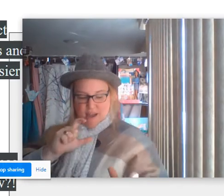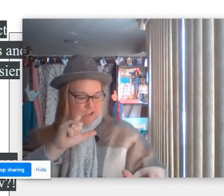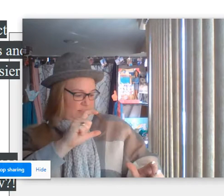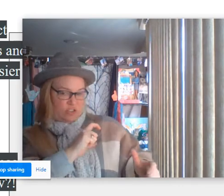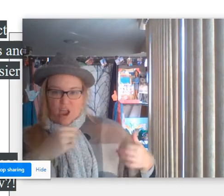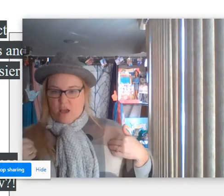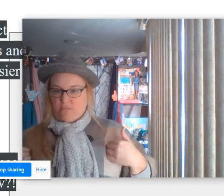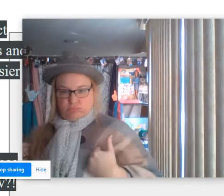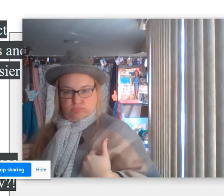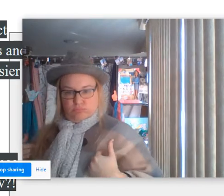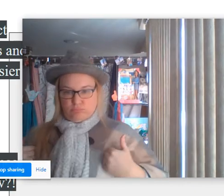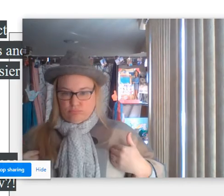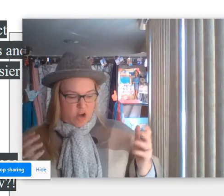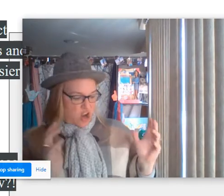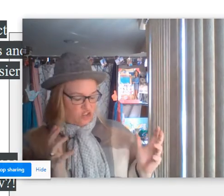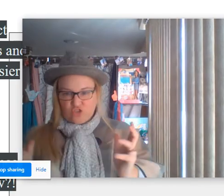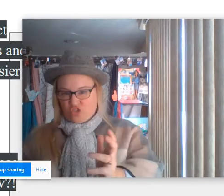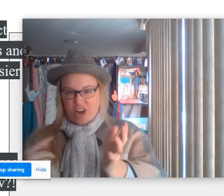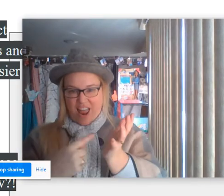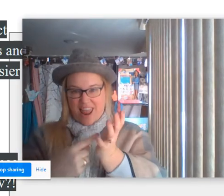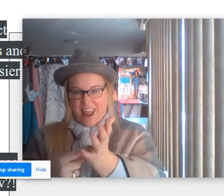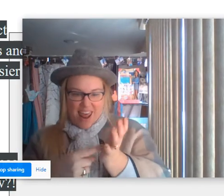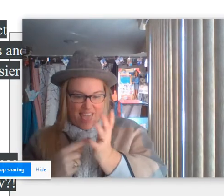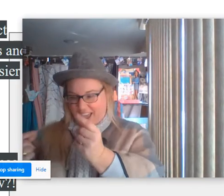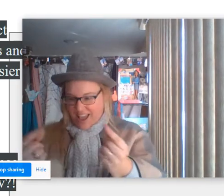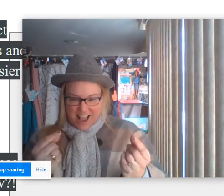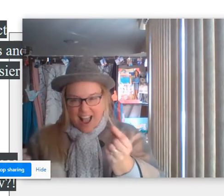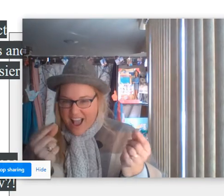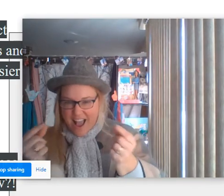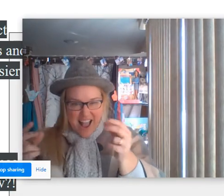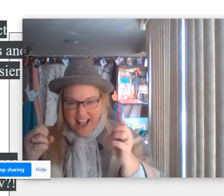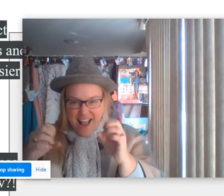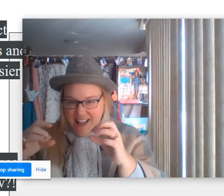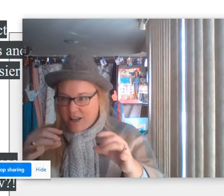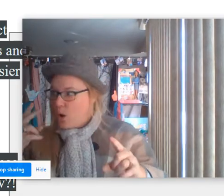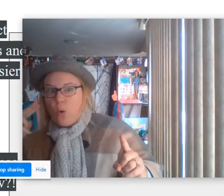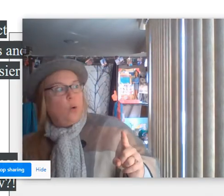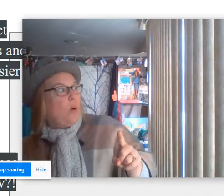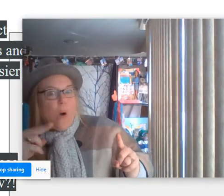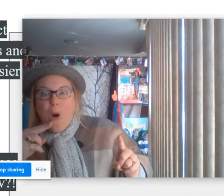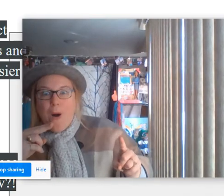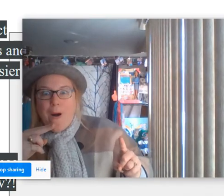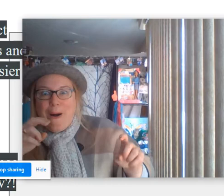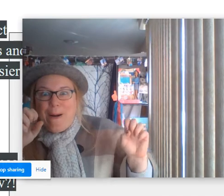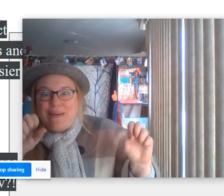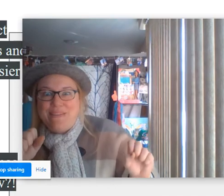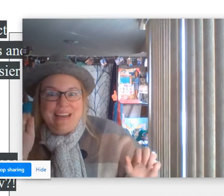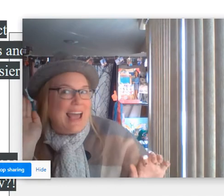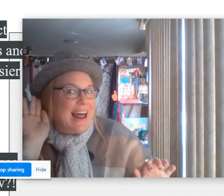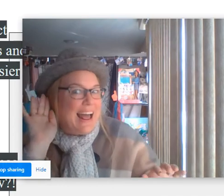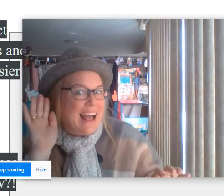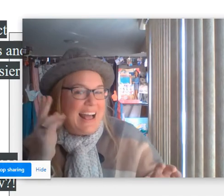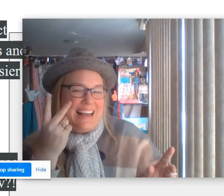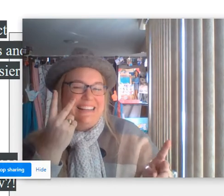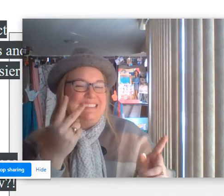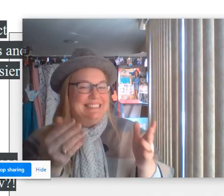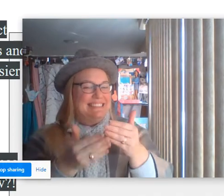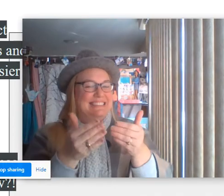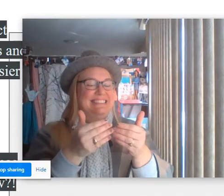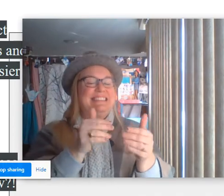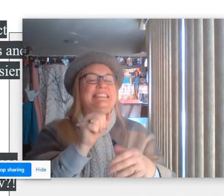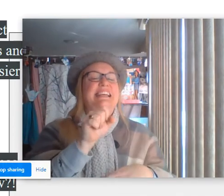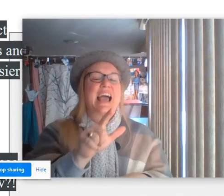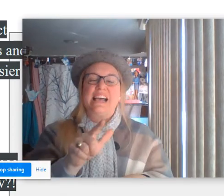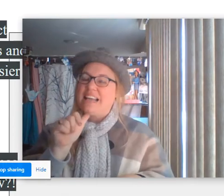your shoulders and showing all of the juicy details, you know? It can also be a little easier, I should